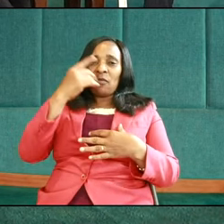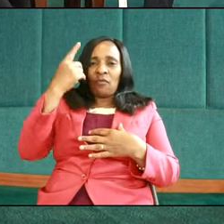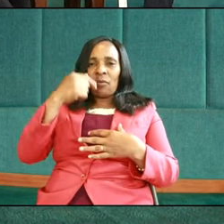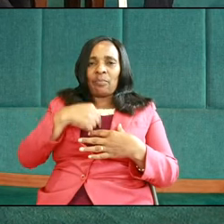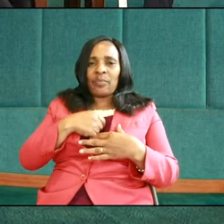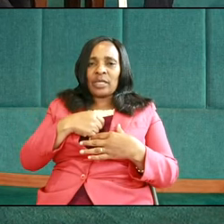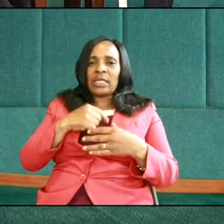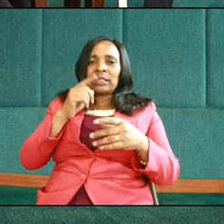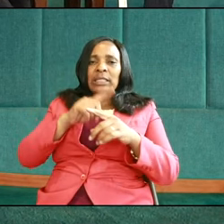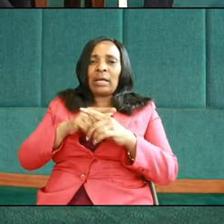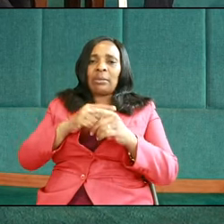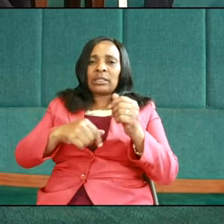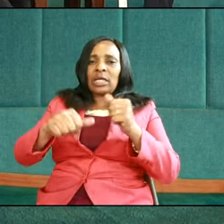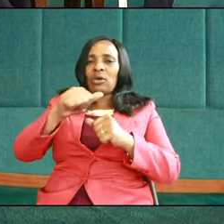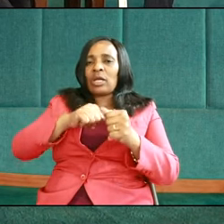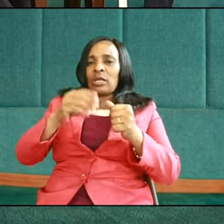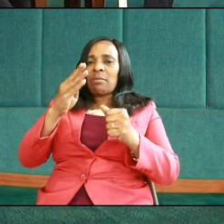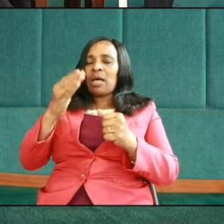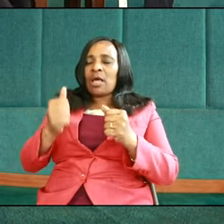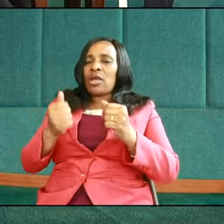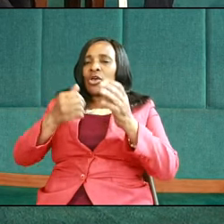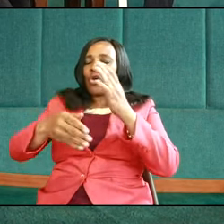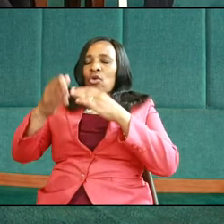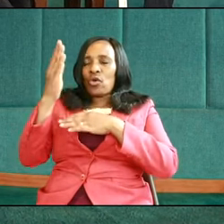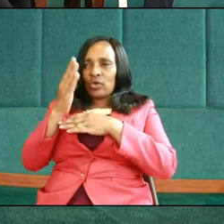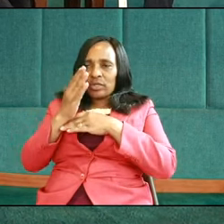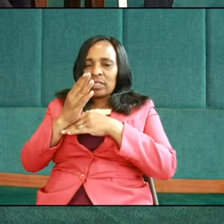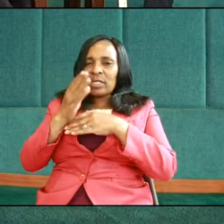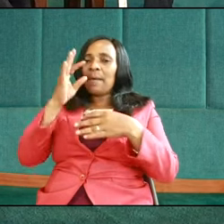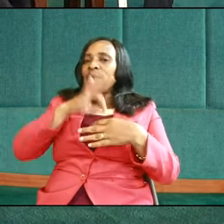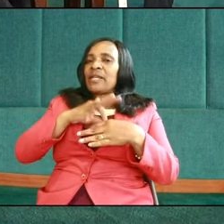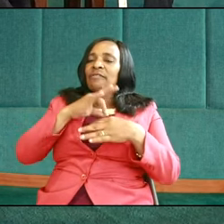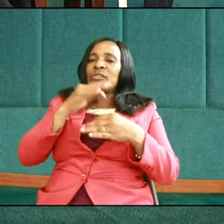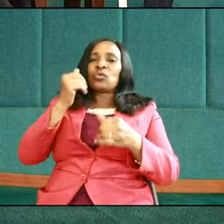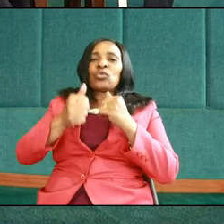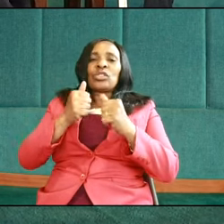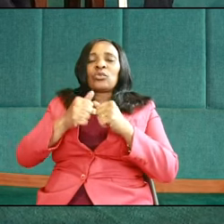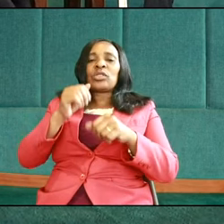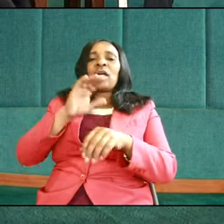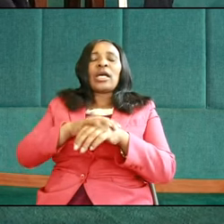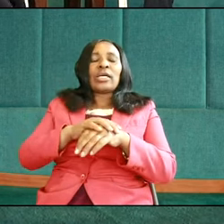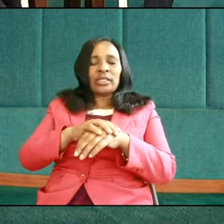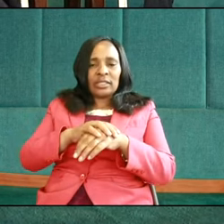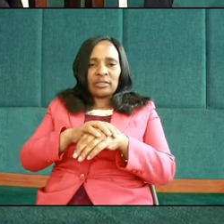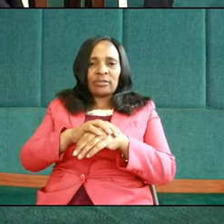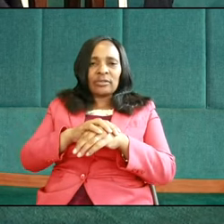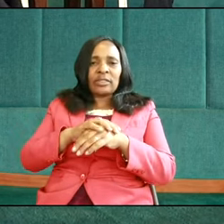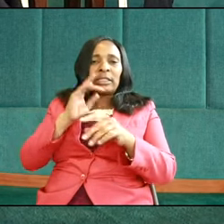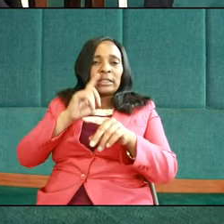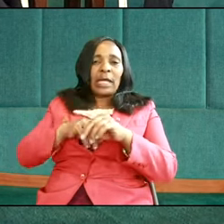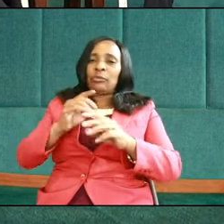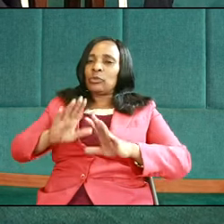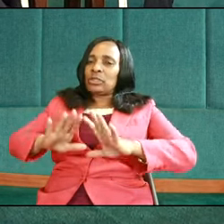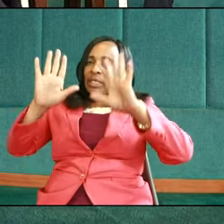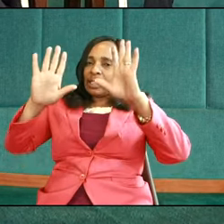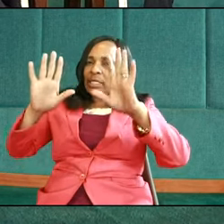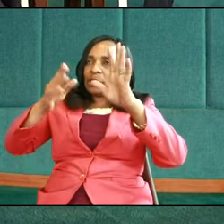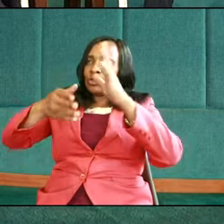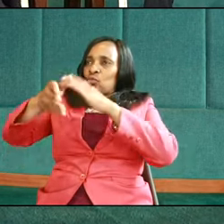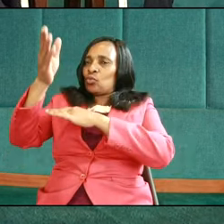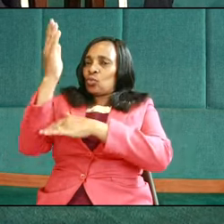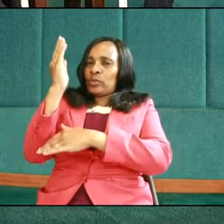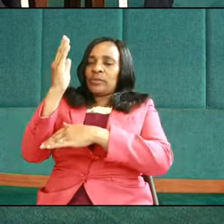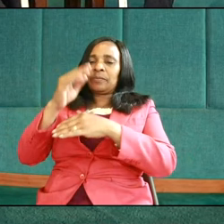I sell out to God? What benefits do we get from surrendering to God? Yes?